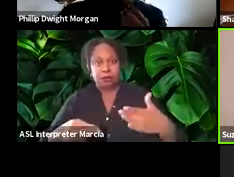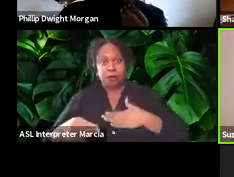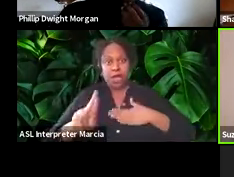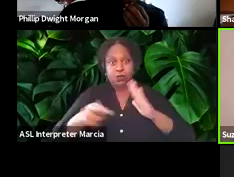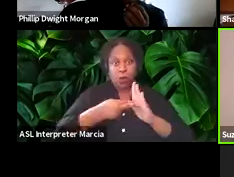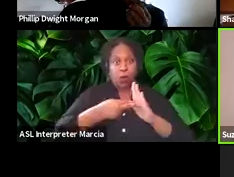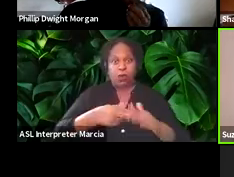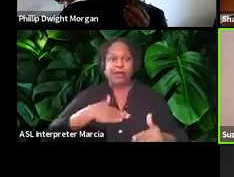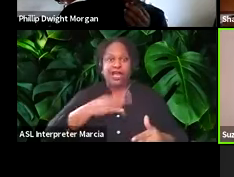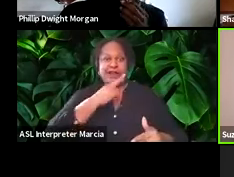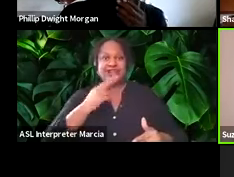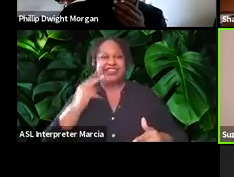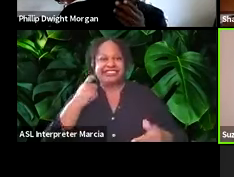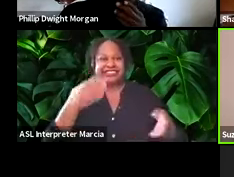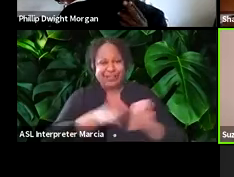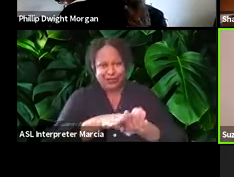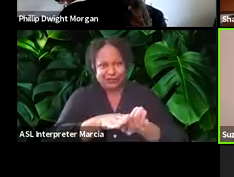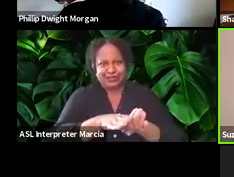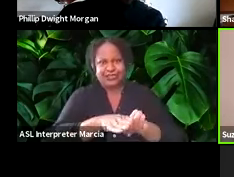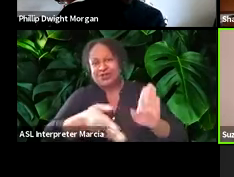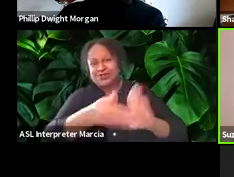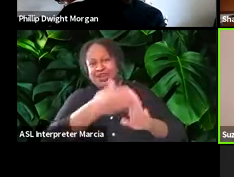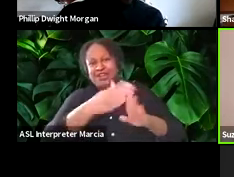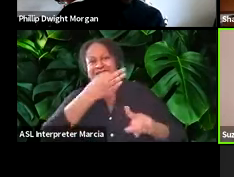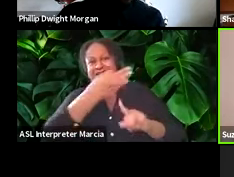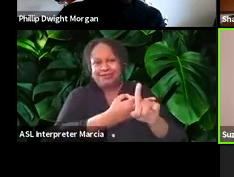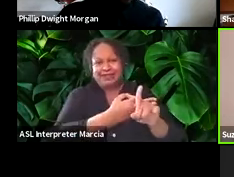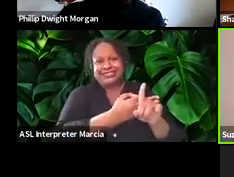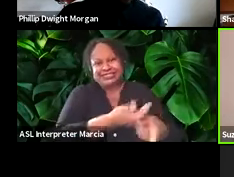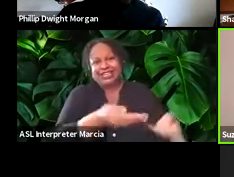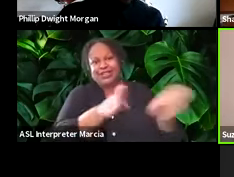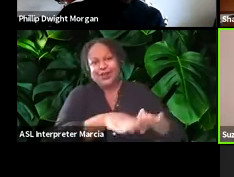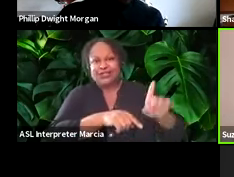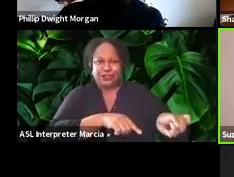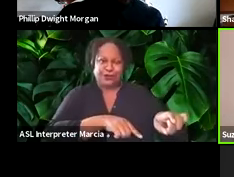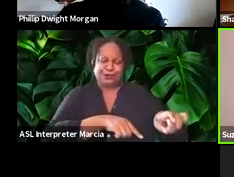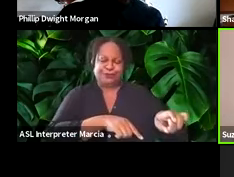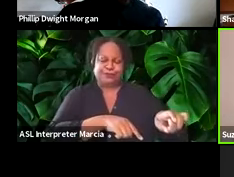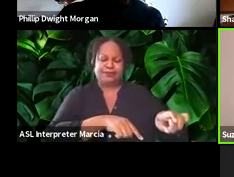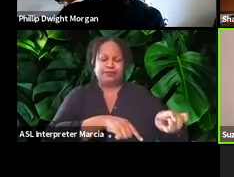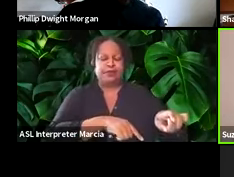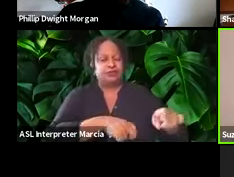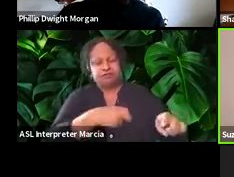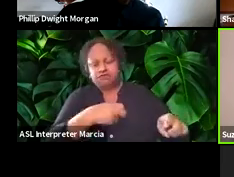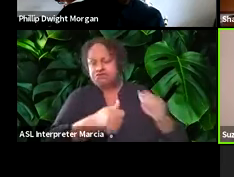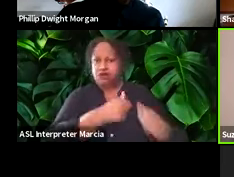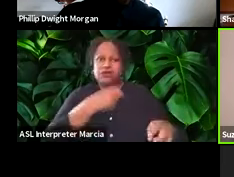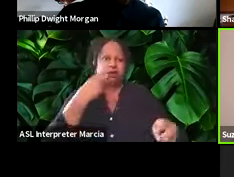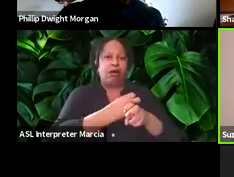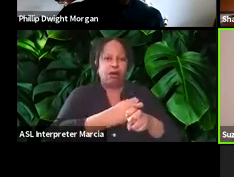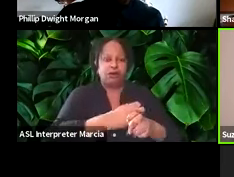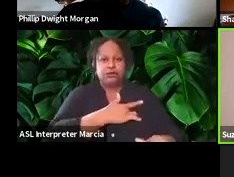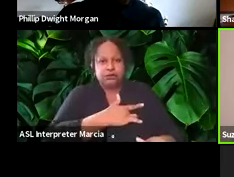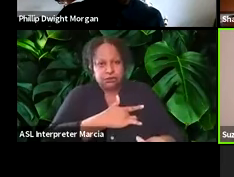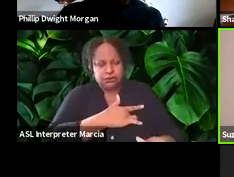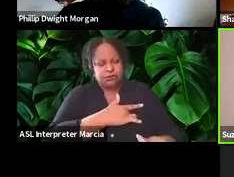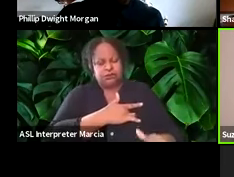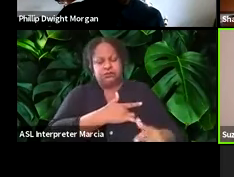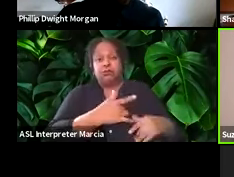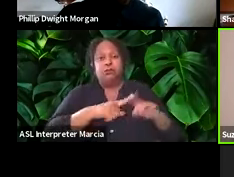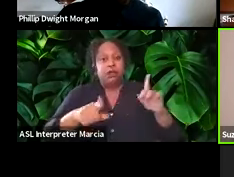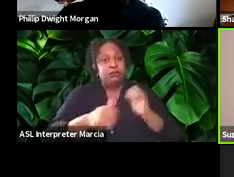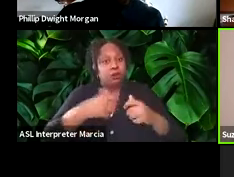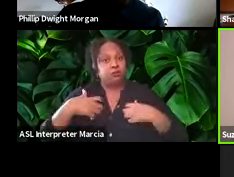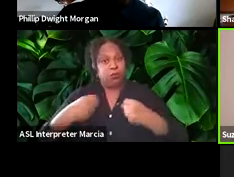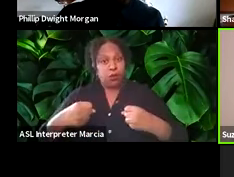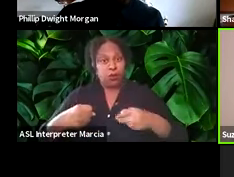closed my restaurant that had been operating for 9 months. And it was one of the hardest things I've had to do and the most boldest thing